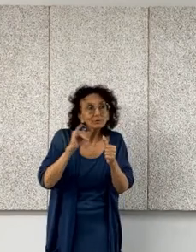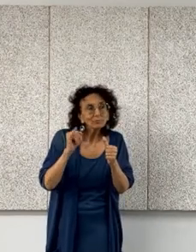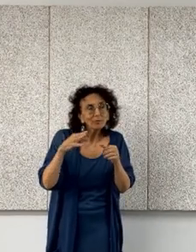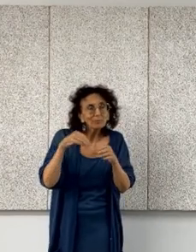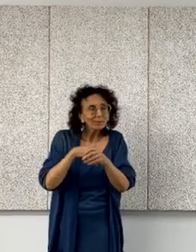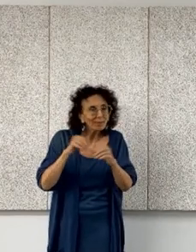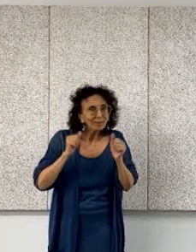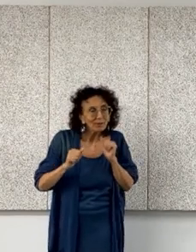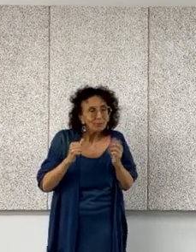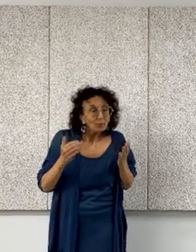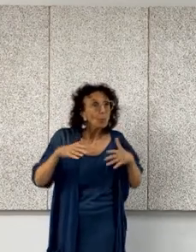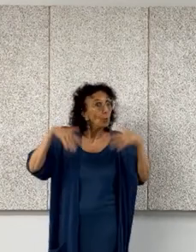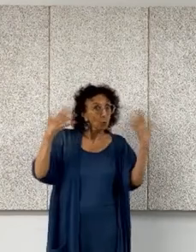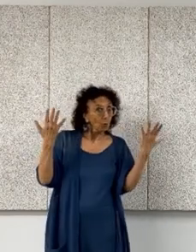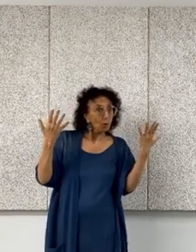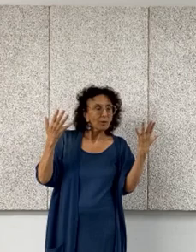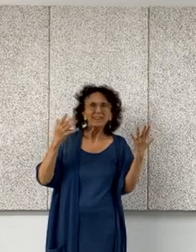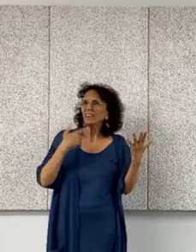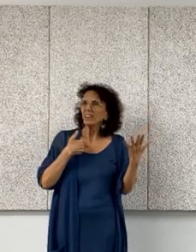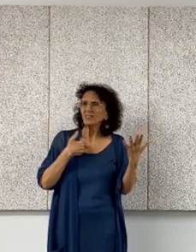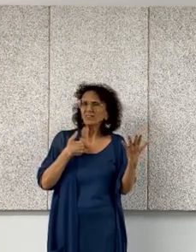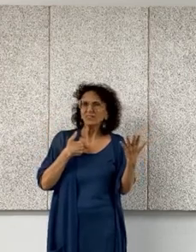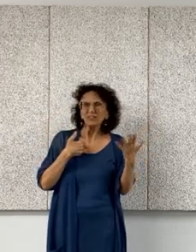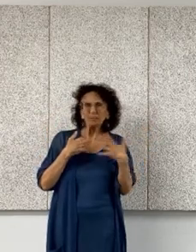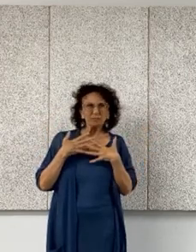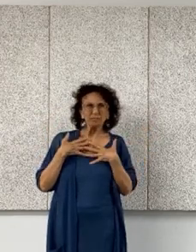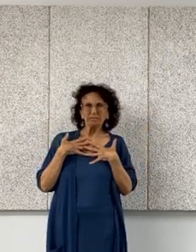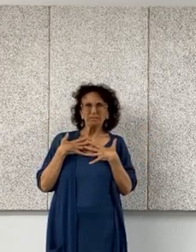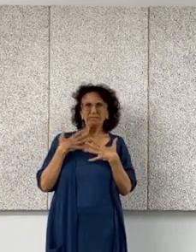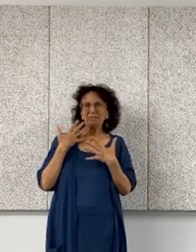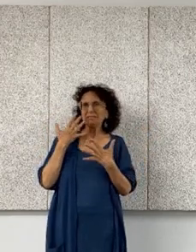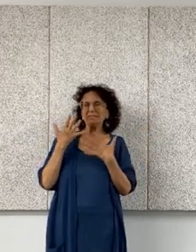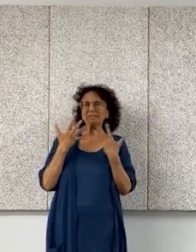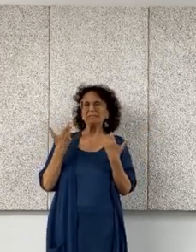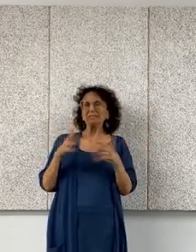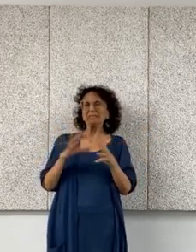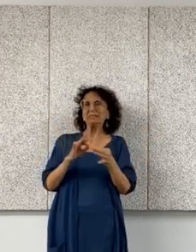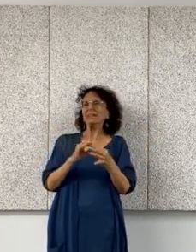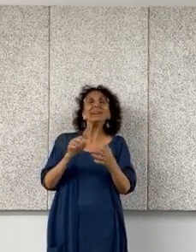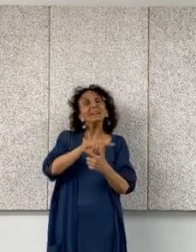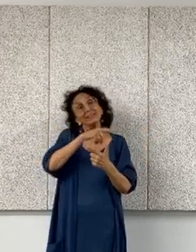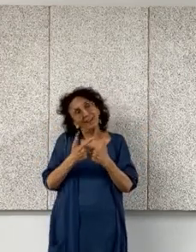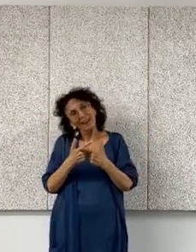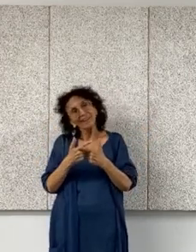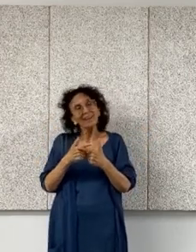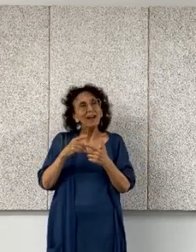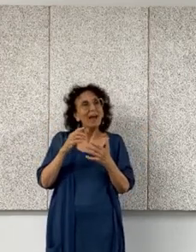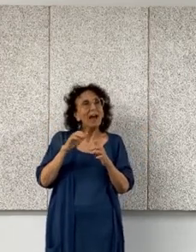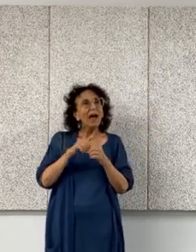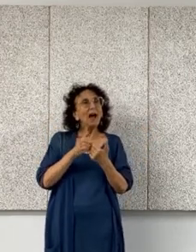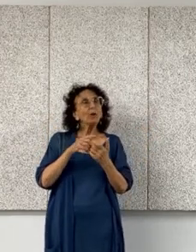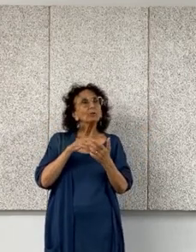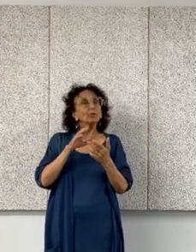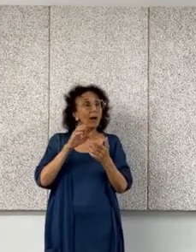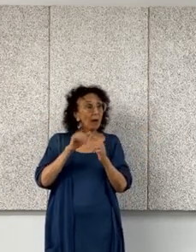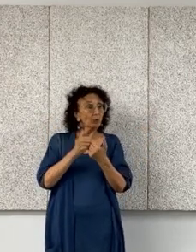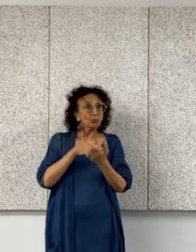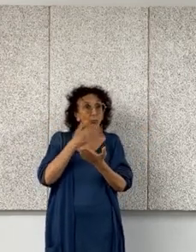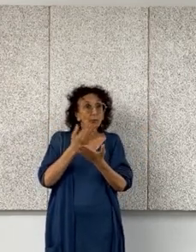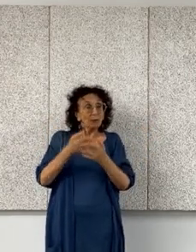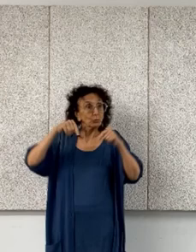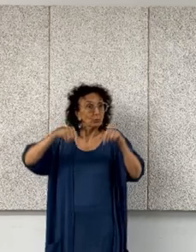theater? Or if you don't like to say that, you could tell us how you found yourself in your current